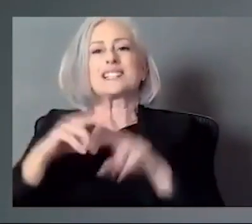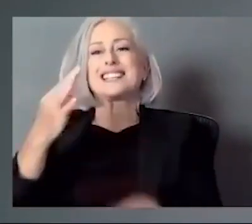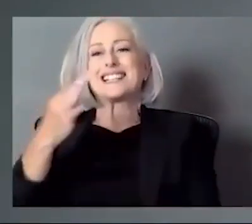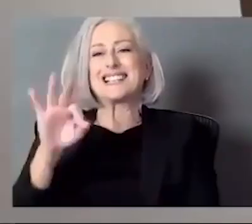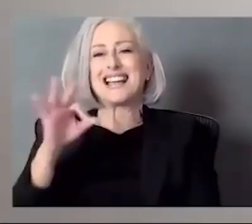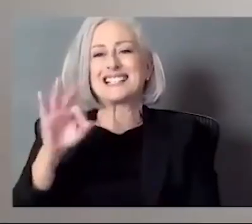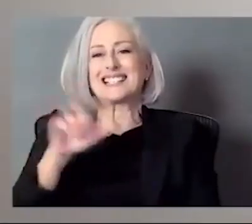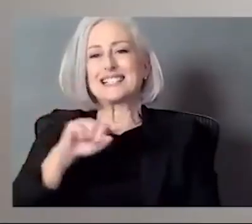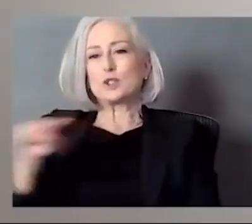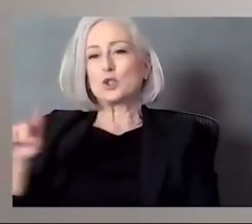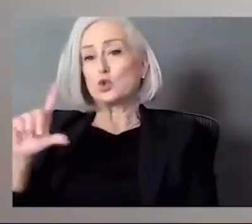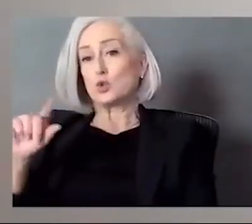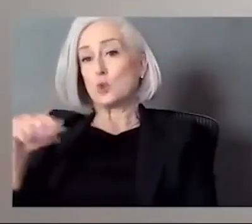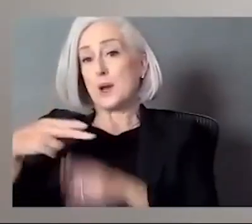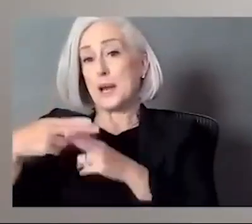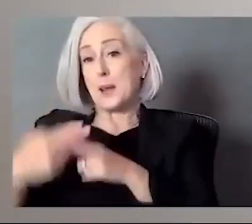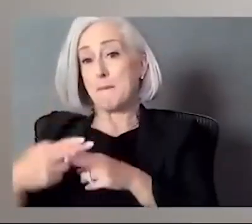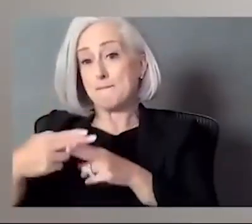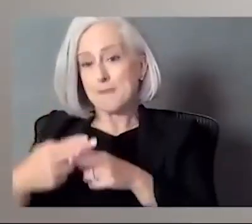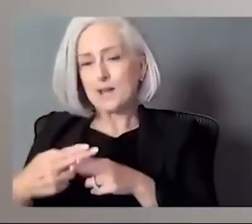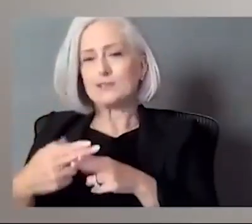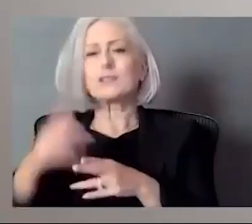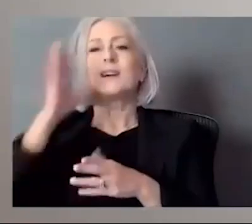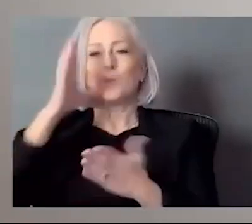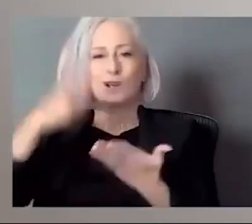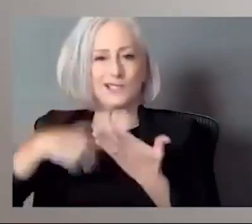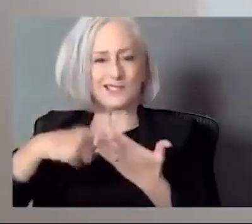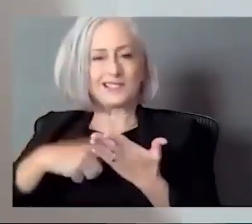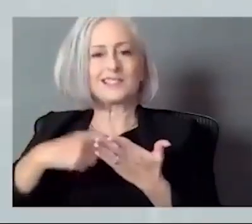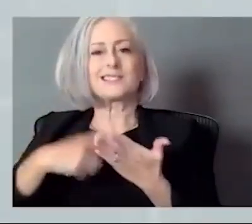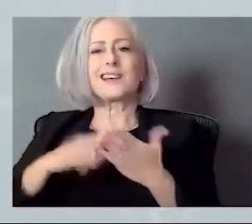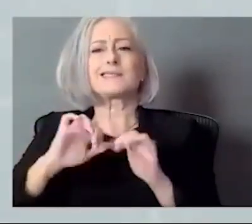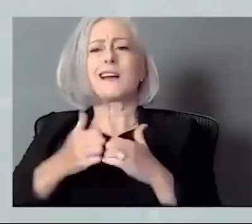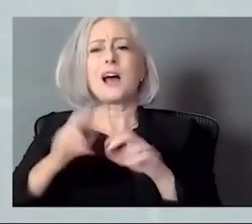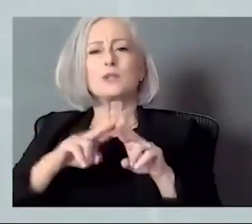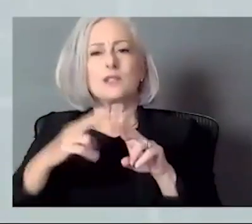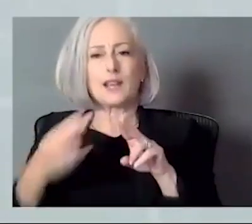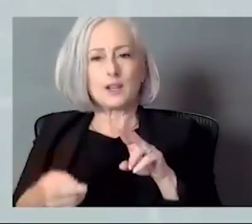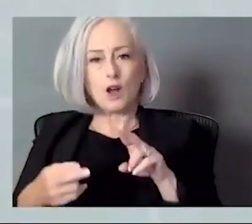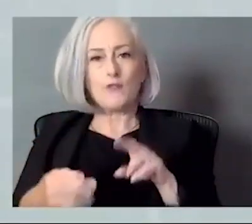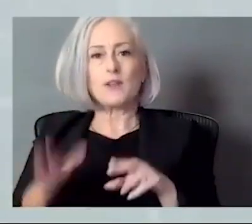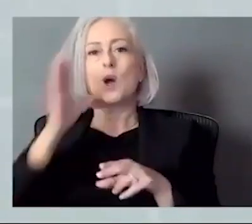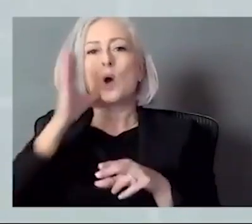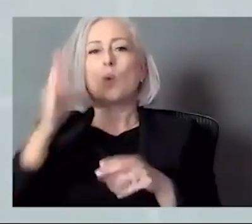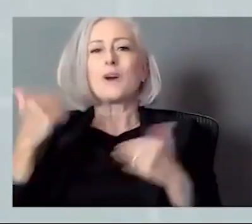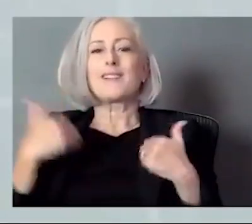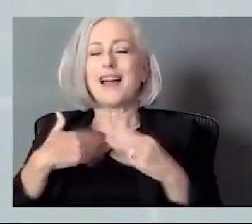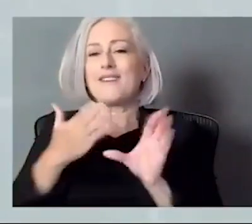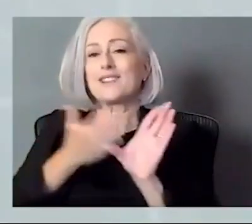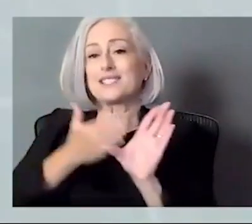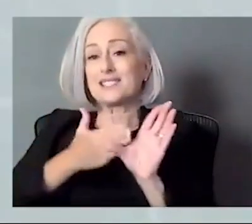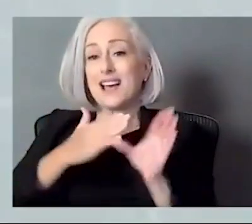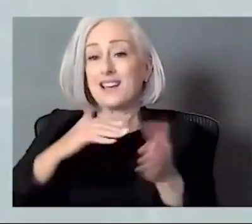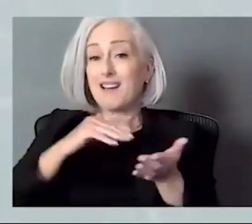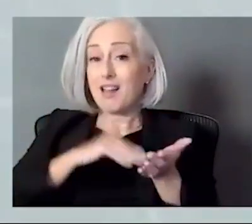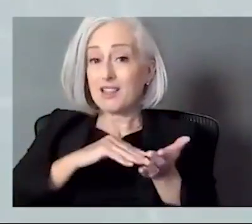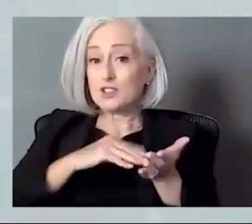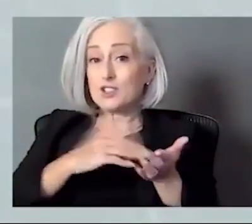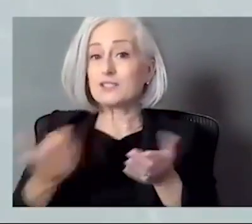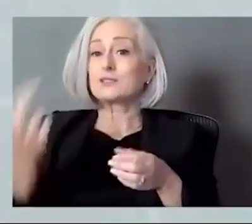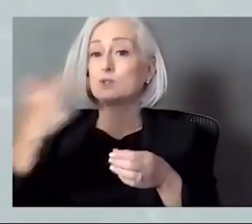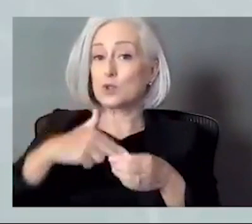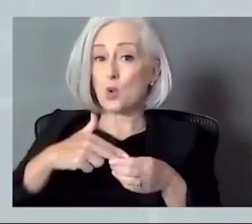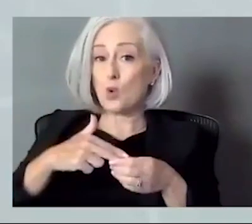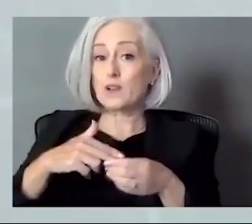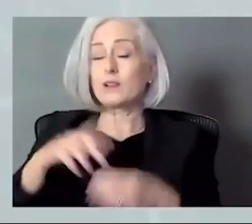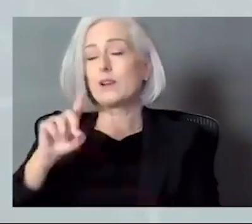off. So we're going to be joined by Dr. Greg Nawalnik, one of our psychologists. He's a friend of the show, and also Courtney Rhodes to help us kind of better understand our